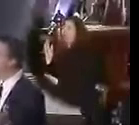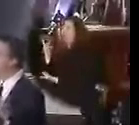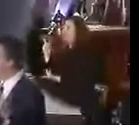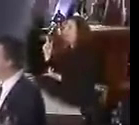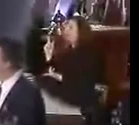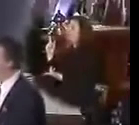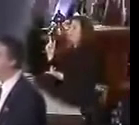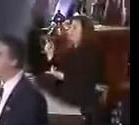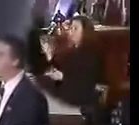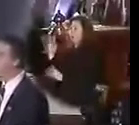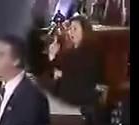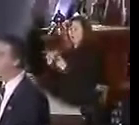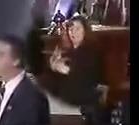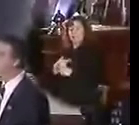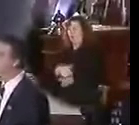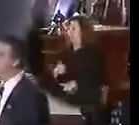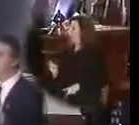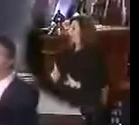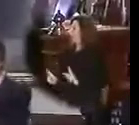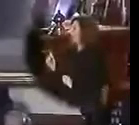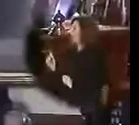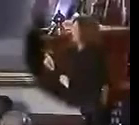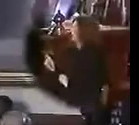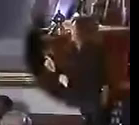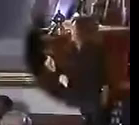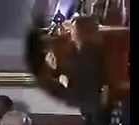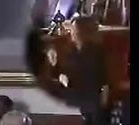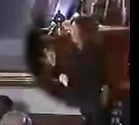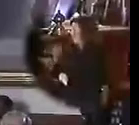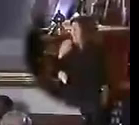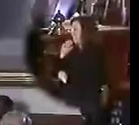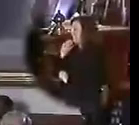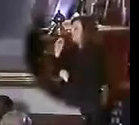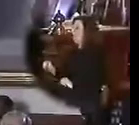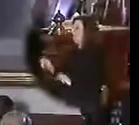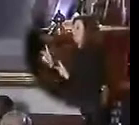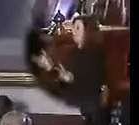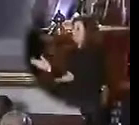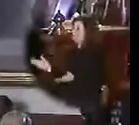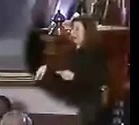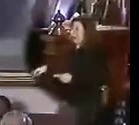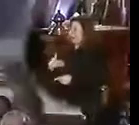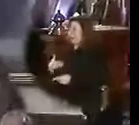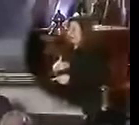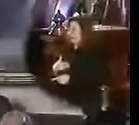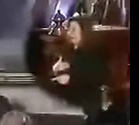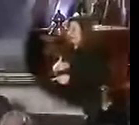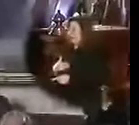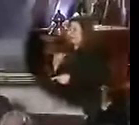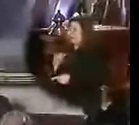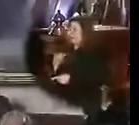doing something for somebody else. And so this age of opportunity we have, members of the Senate, this age